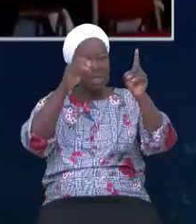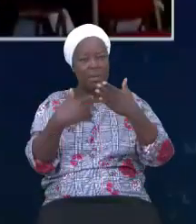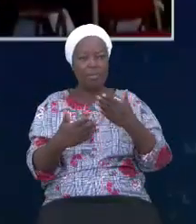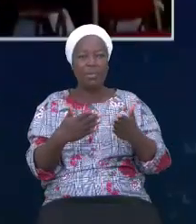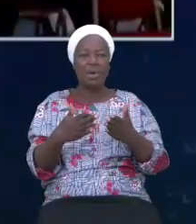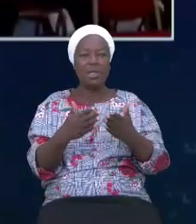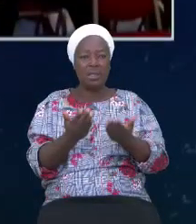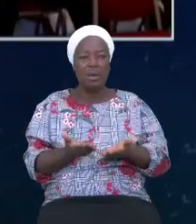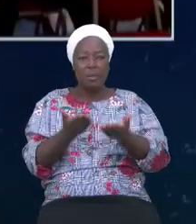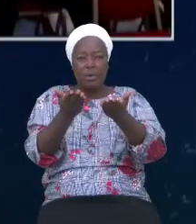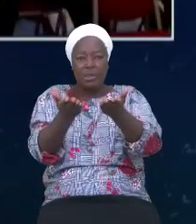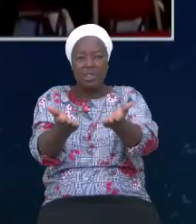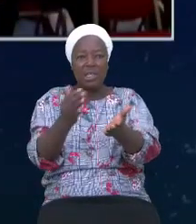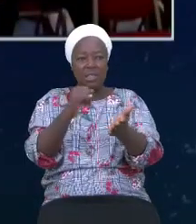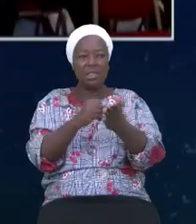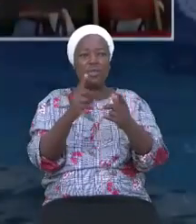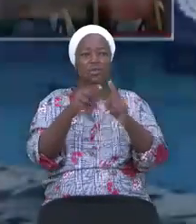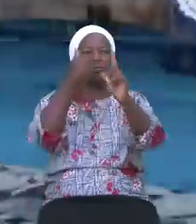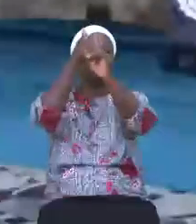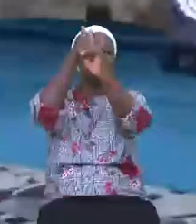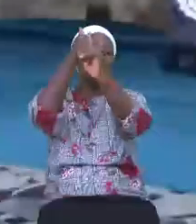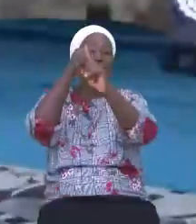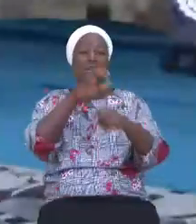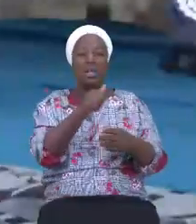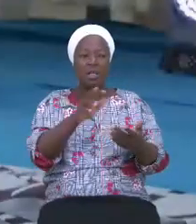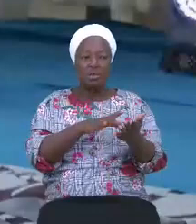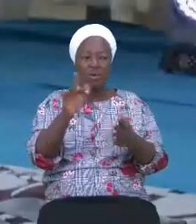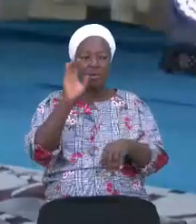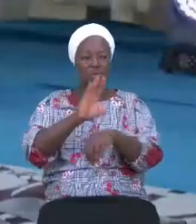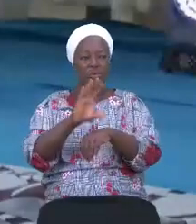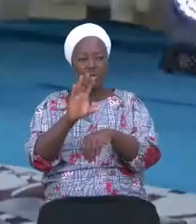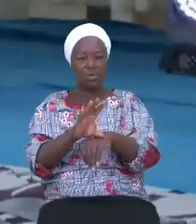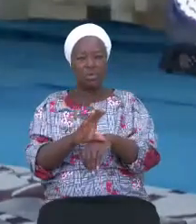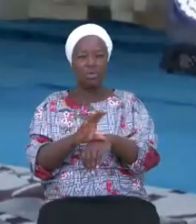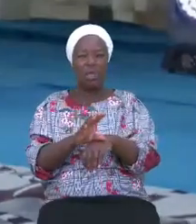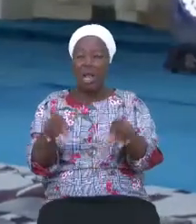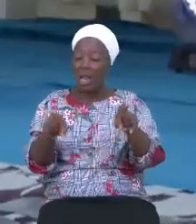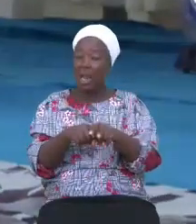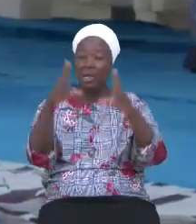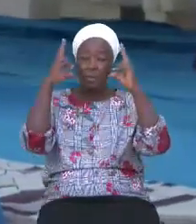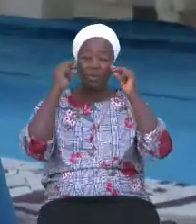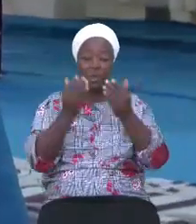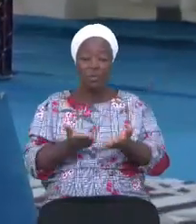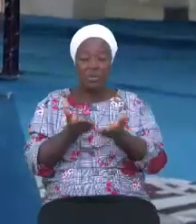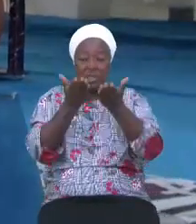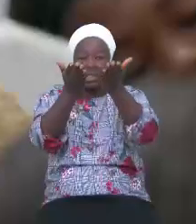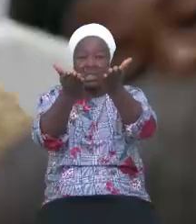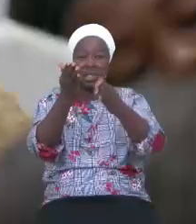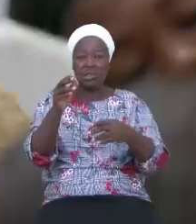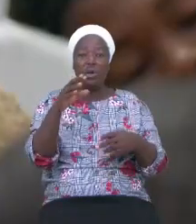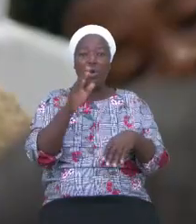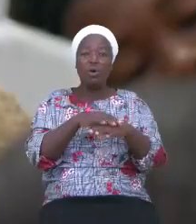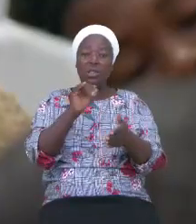might present it to himself, a glorious church, like Moses presented on that mount